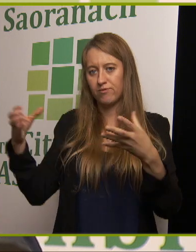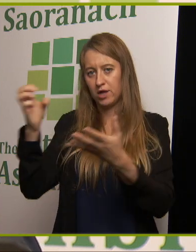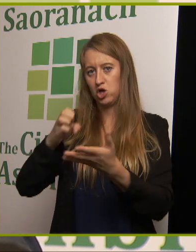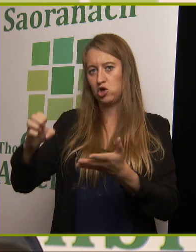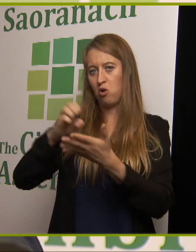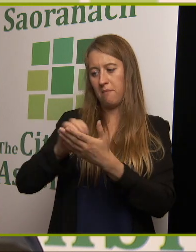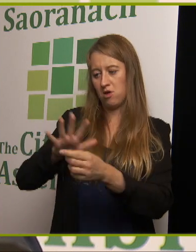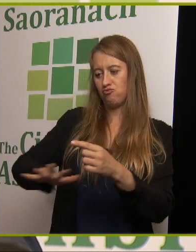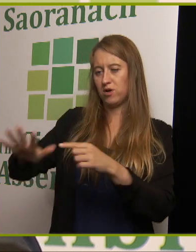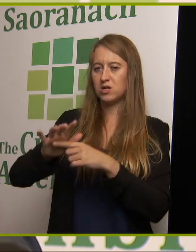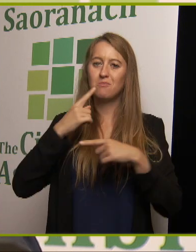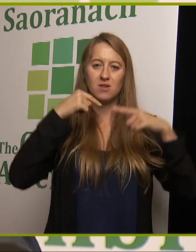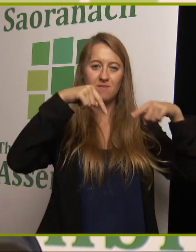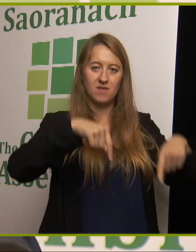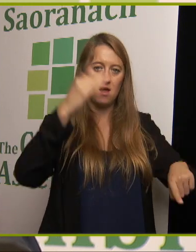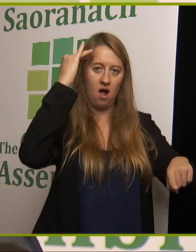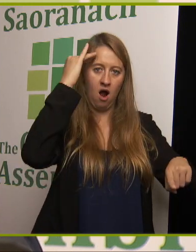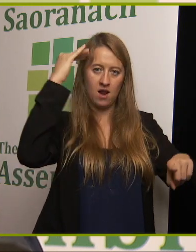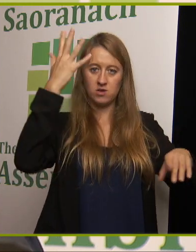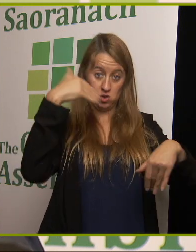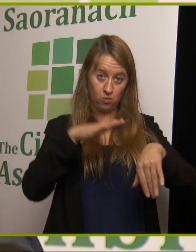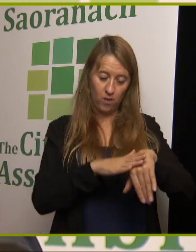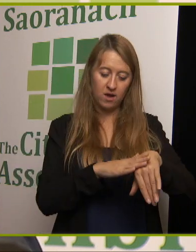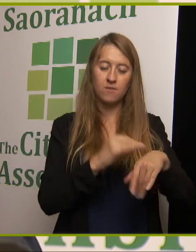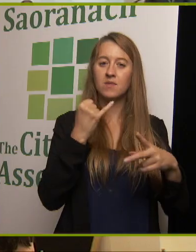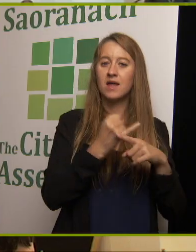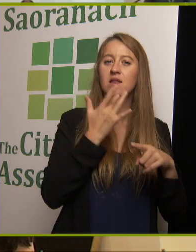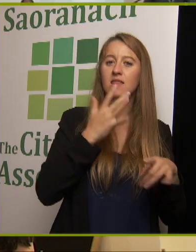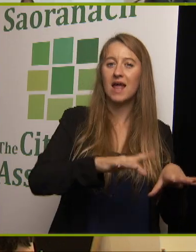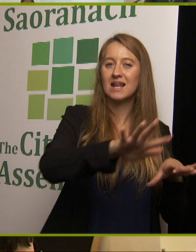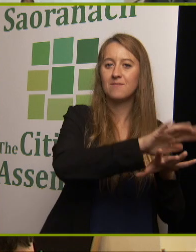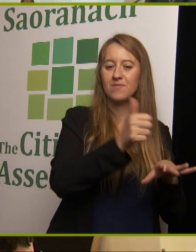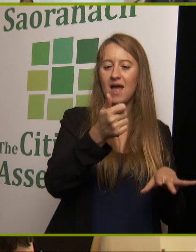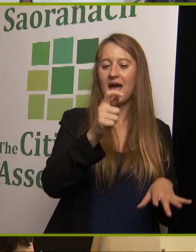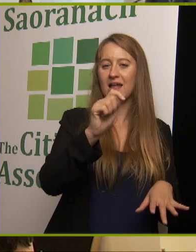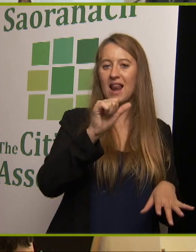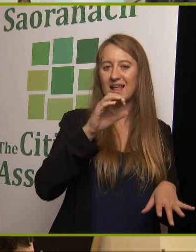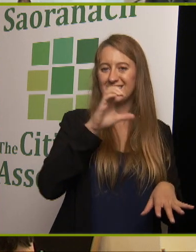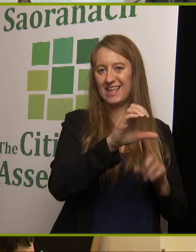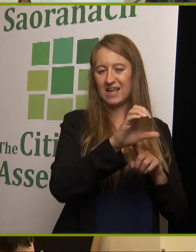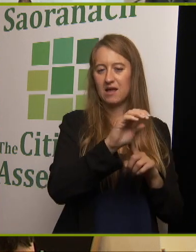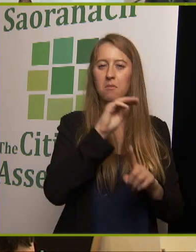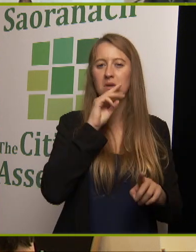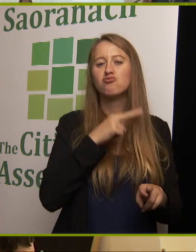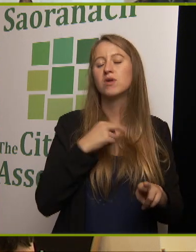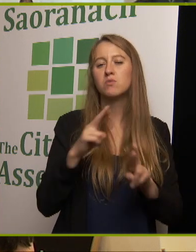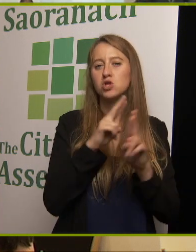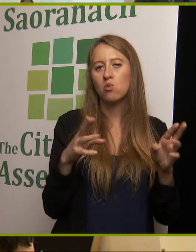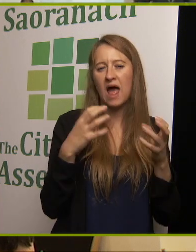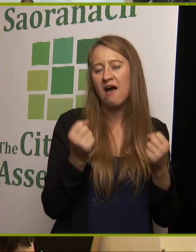the Atlantic, and we don't have a significant pollution problem, and where we have it, we have measures to address it.